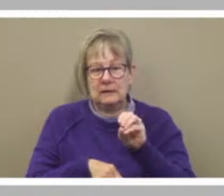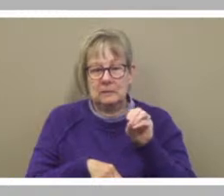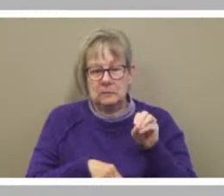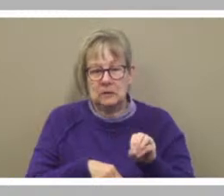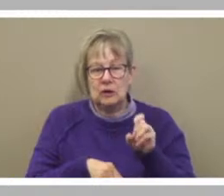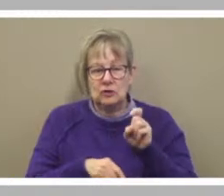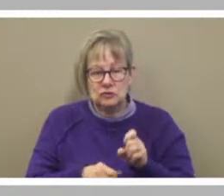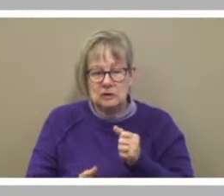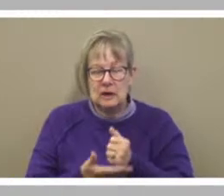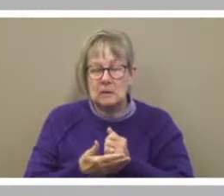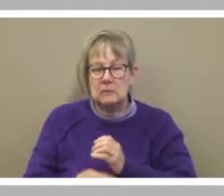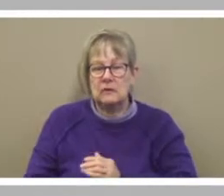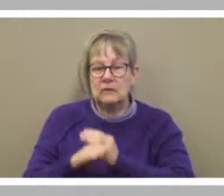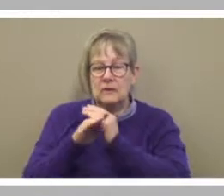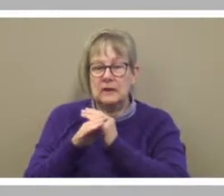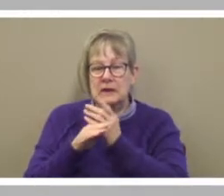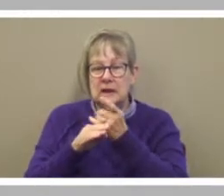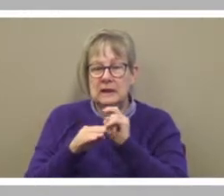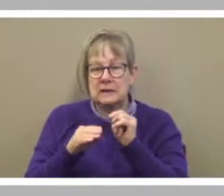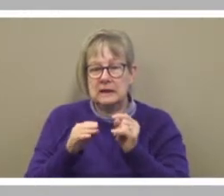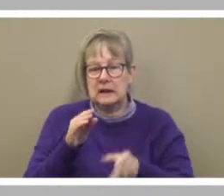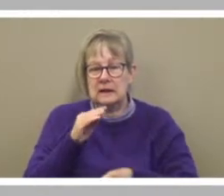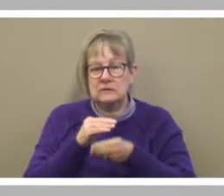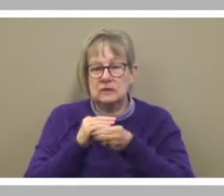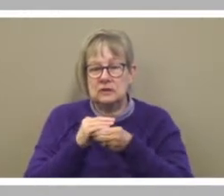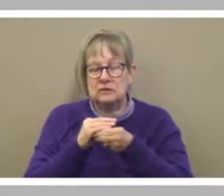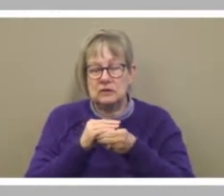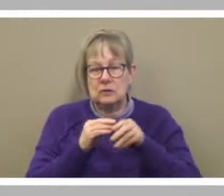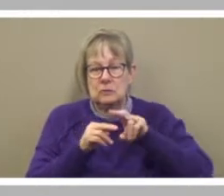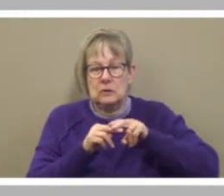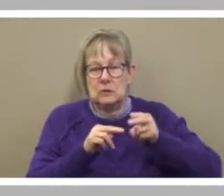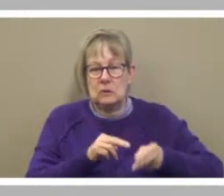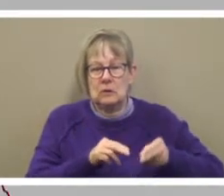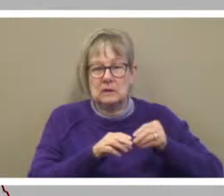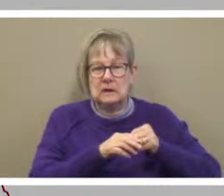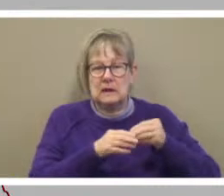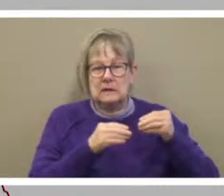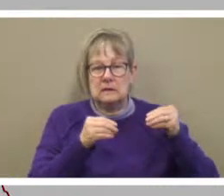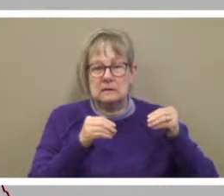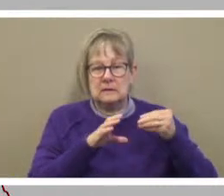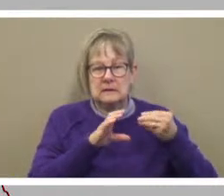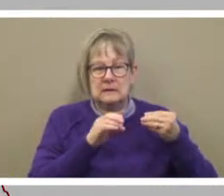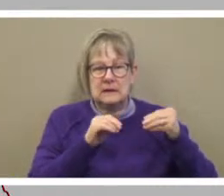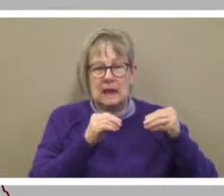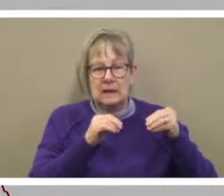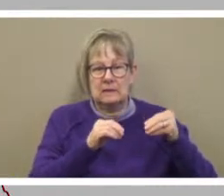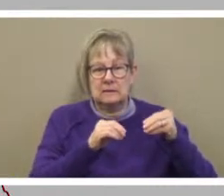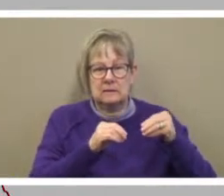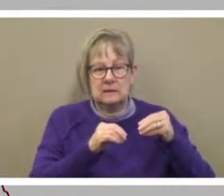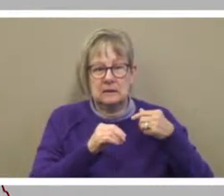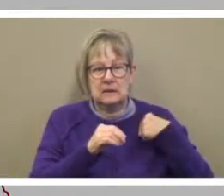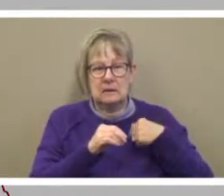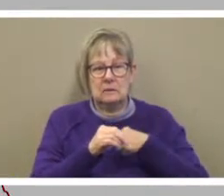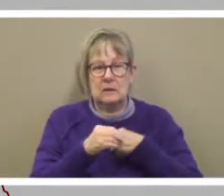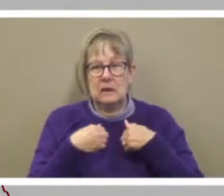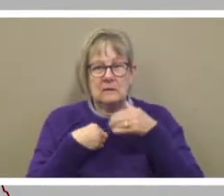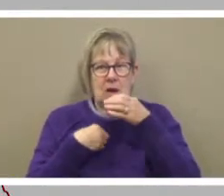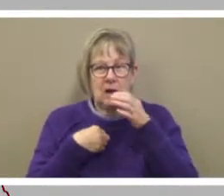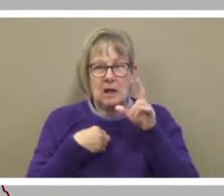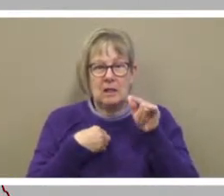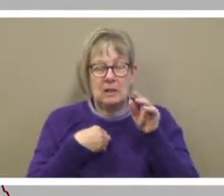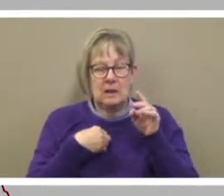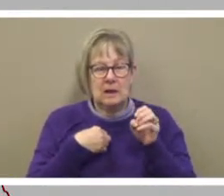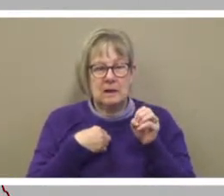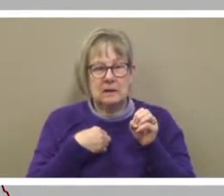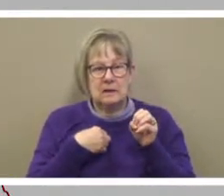any additional reductions in retail sales by our local consumer. We have a hot mic. Please mute